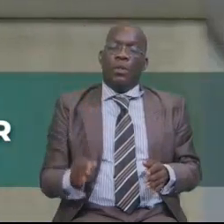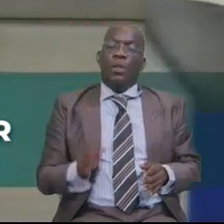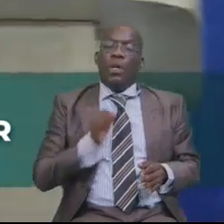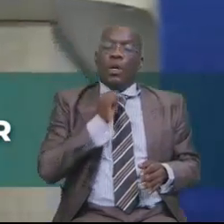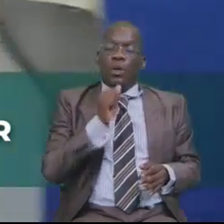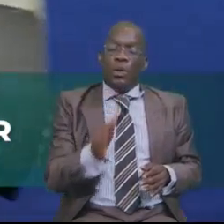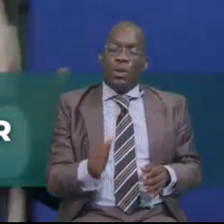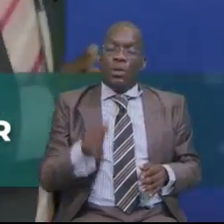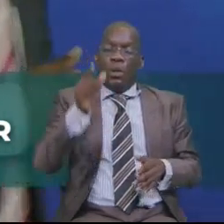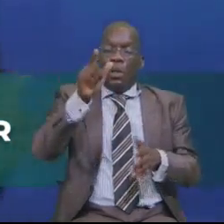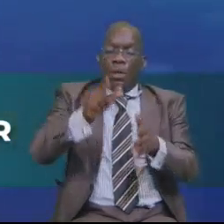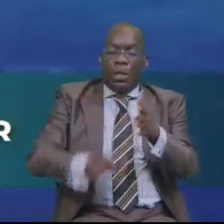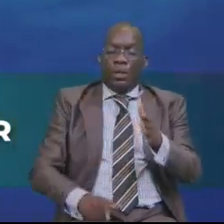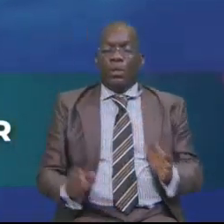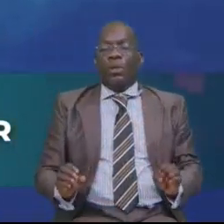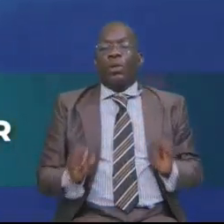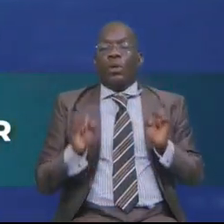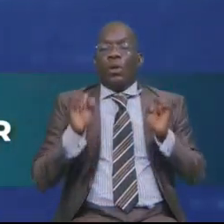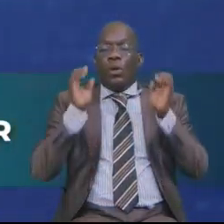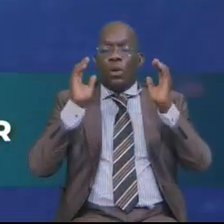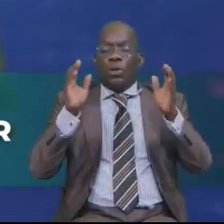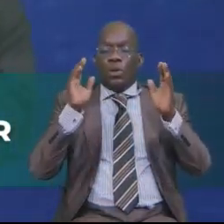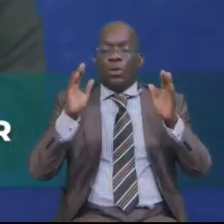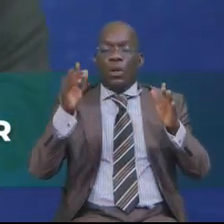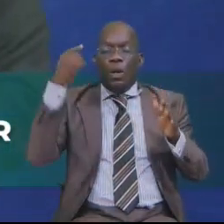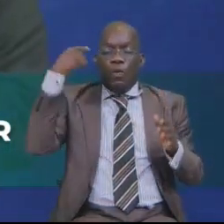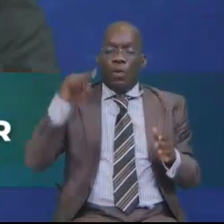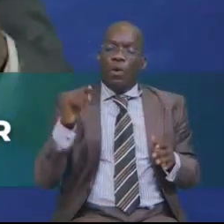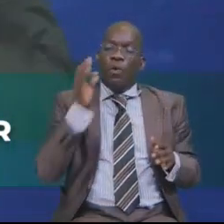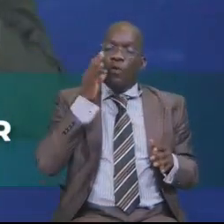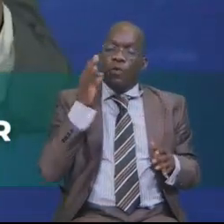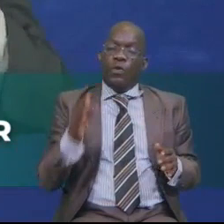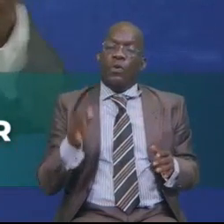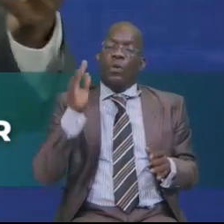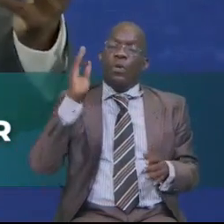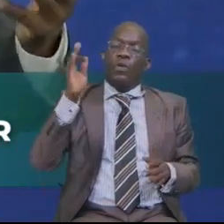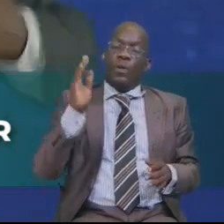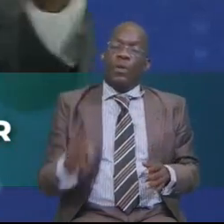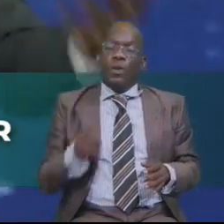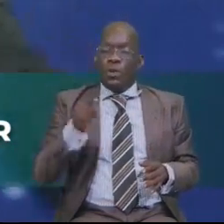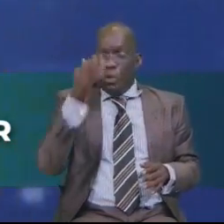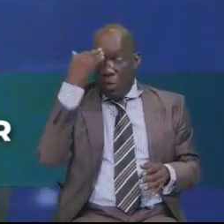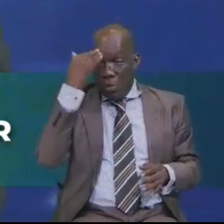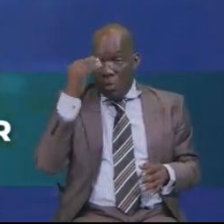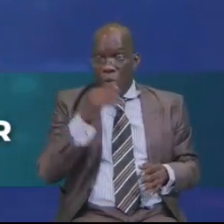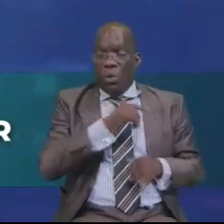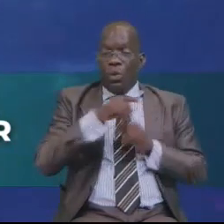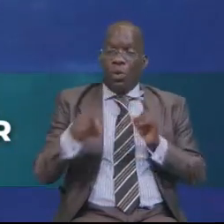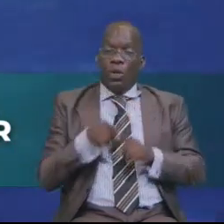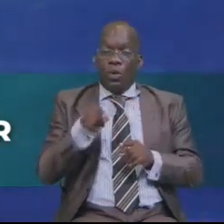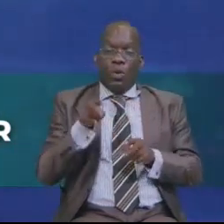Undiminished consecration for fruitful evangelism. You know, when you look at the life